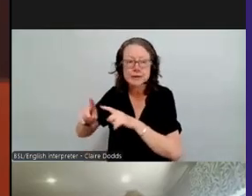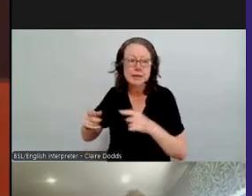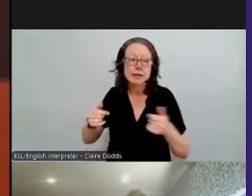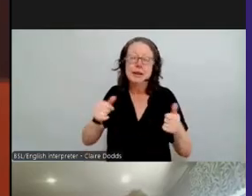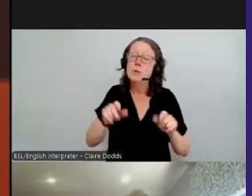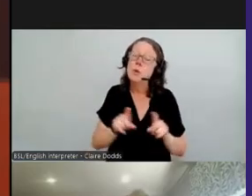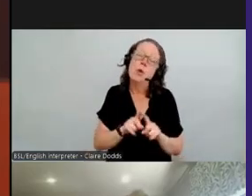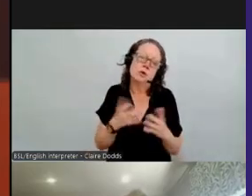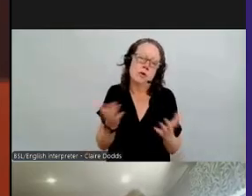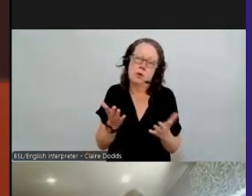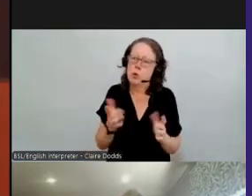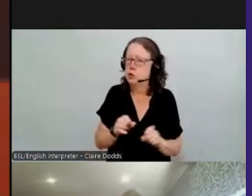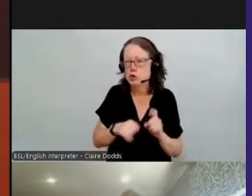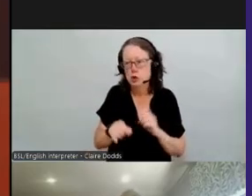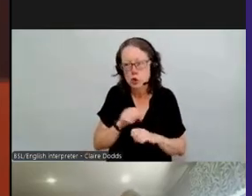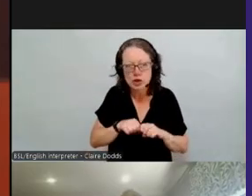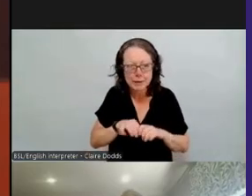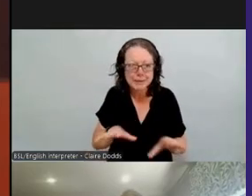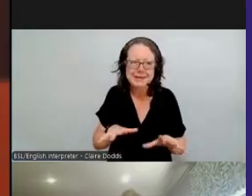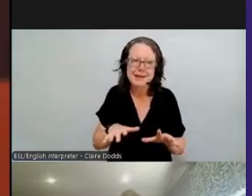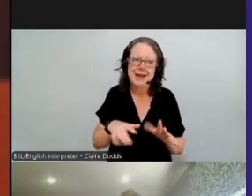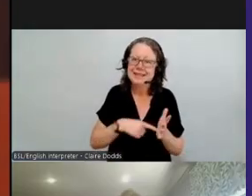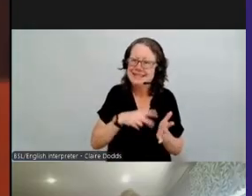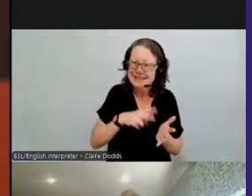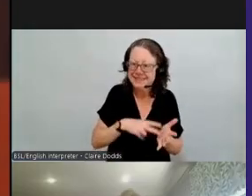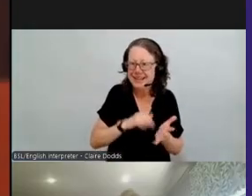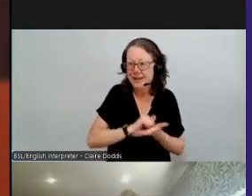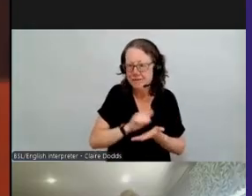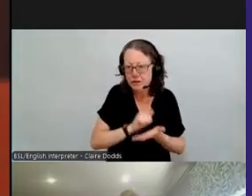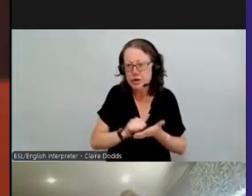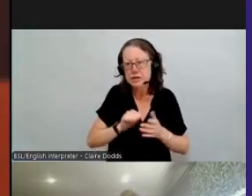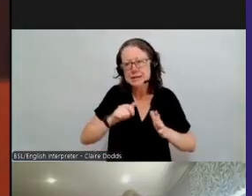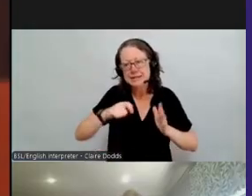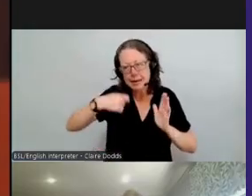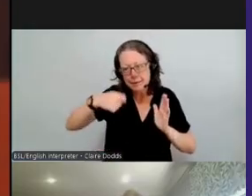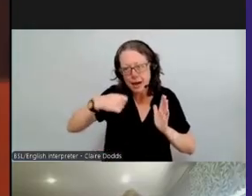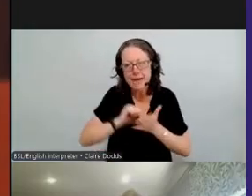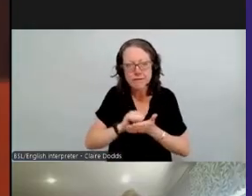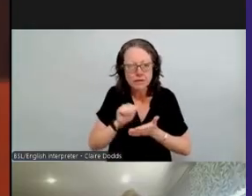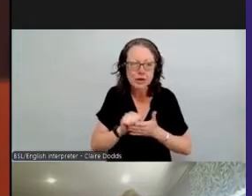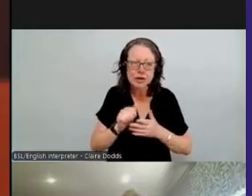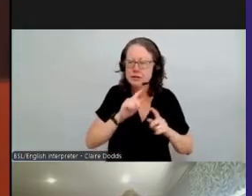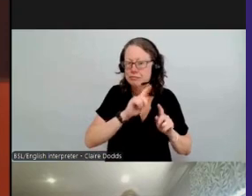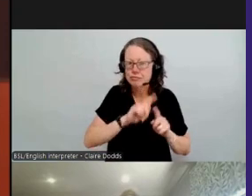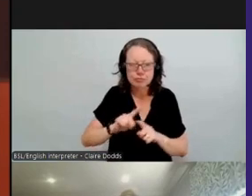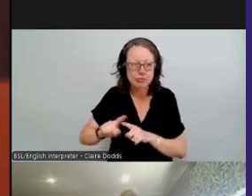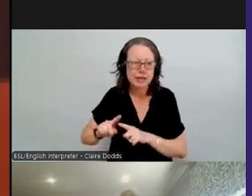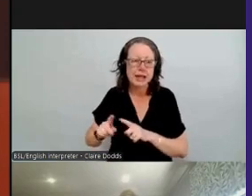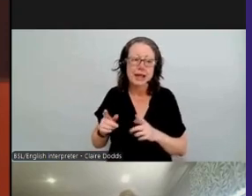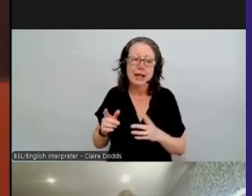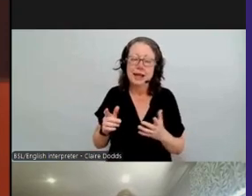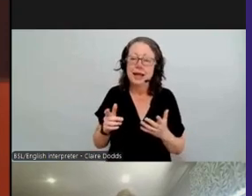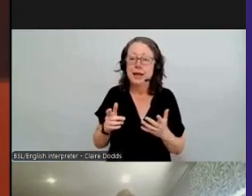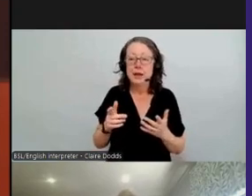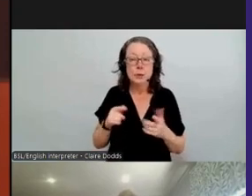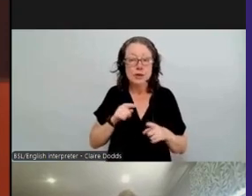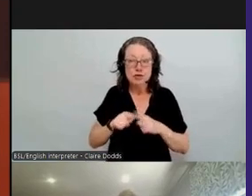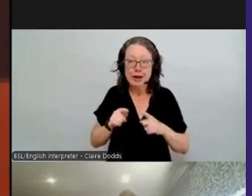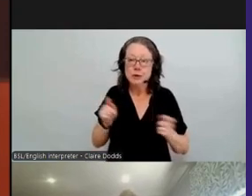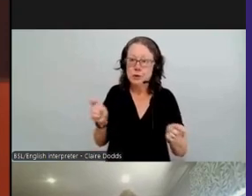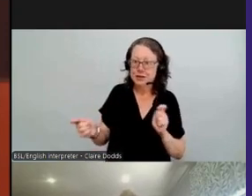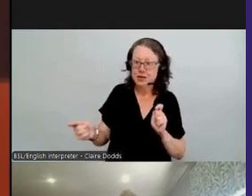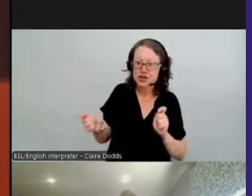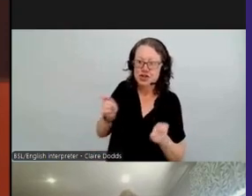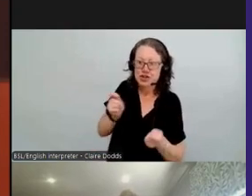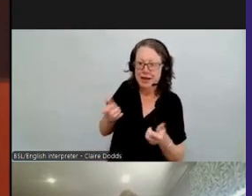across radio, TV, cinema, and out of home as well. So we're really trying to change the conversation and position reading under this goal